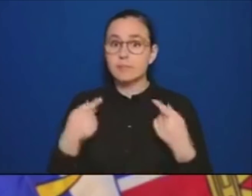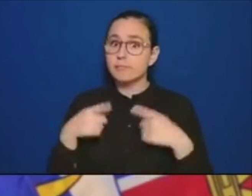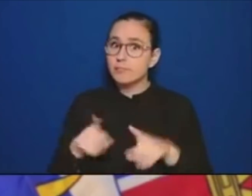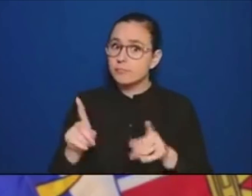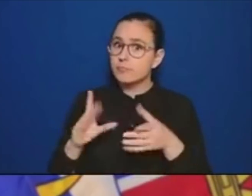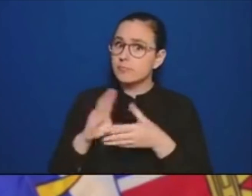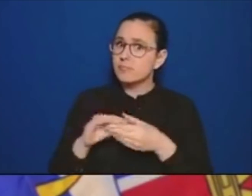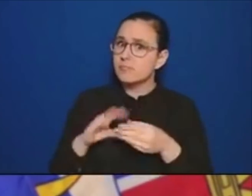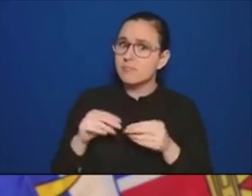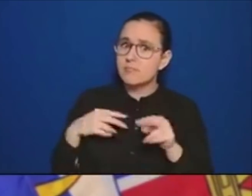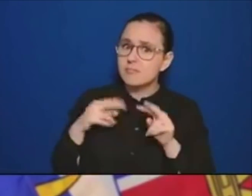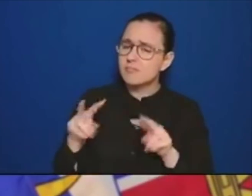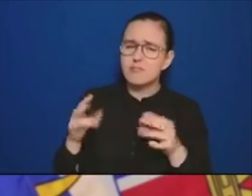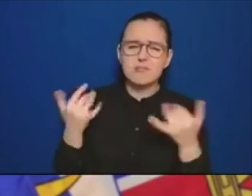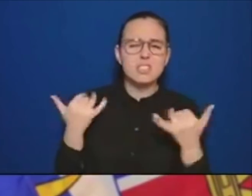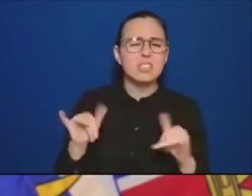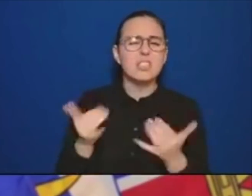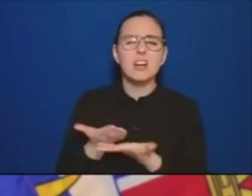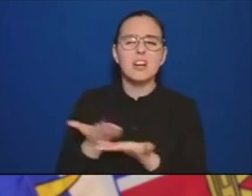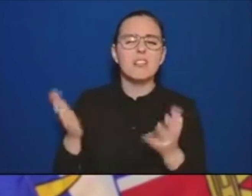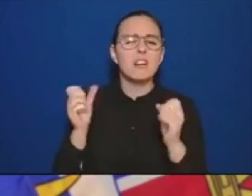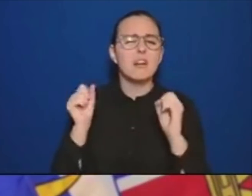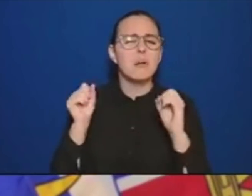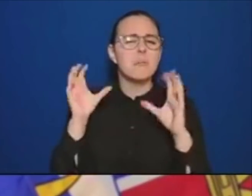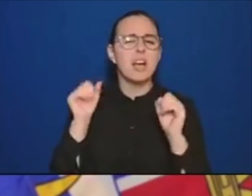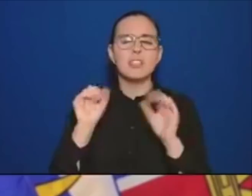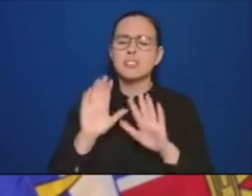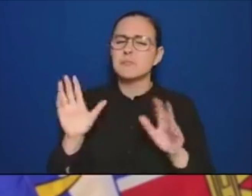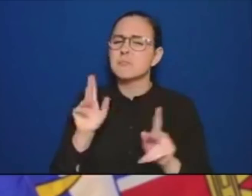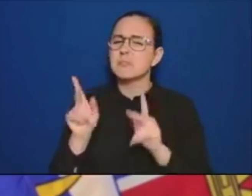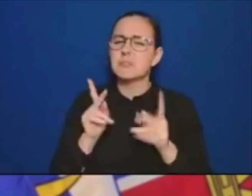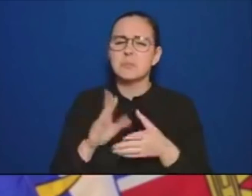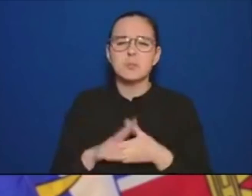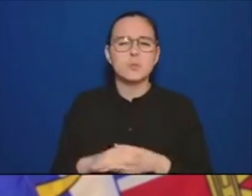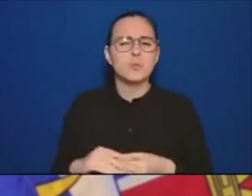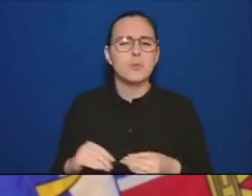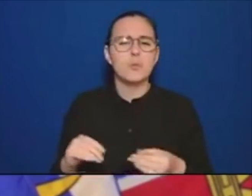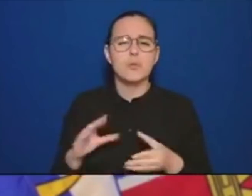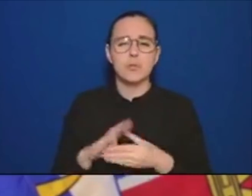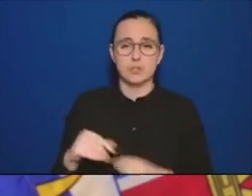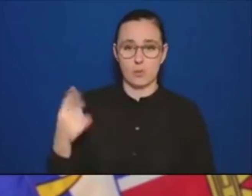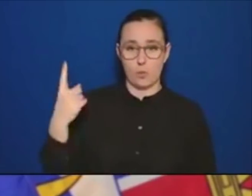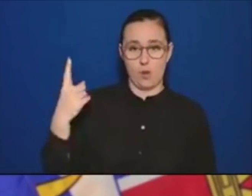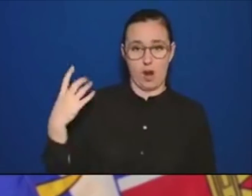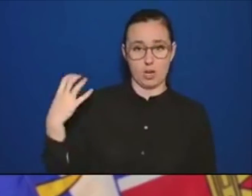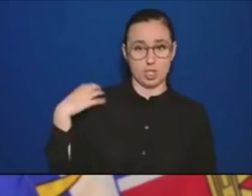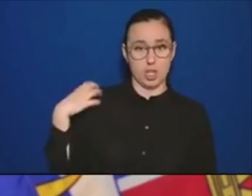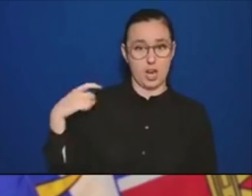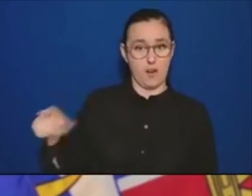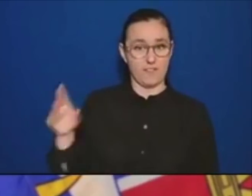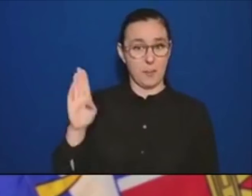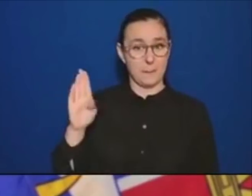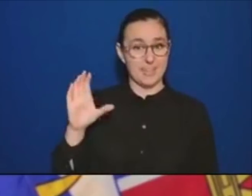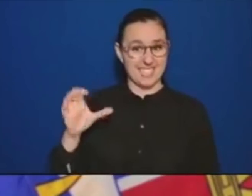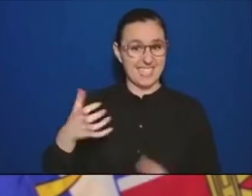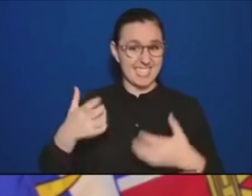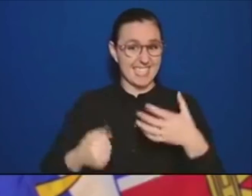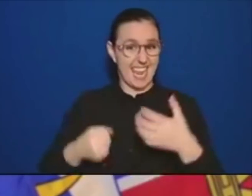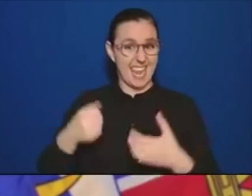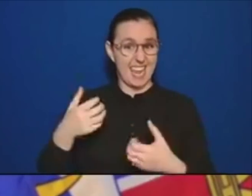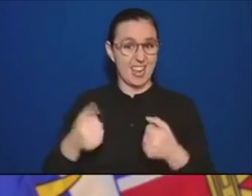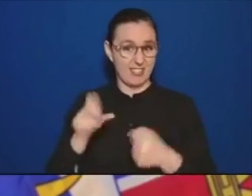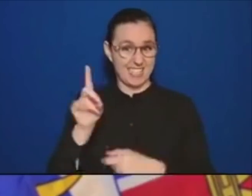continuing to emerge. Holger Schwitzenberg, the chair of the BC Dairy Association, was able to tell us